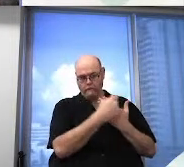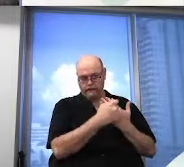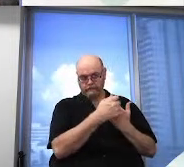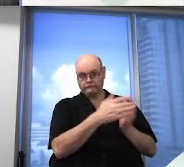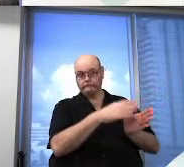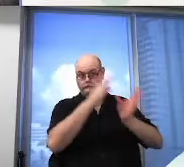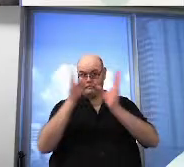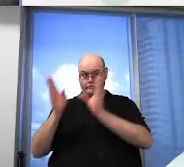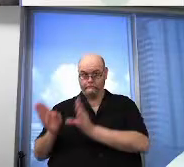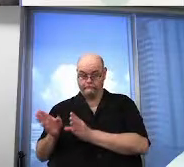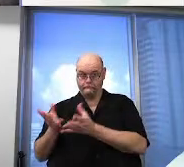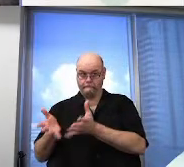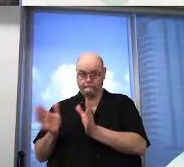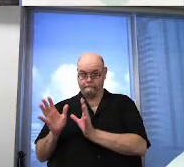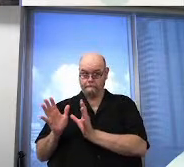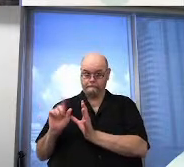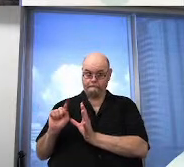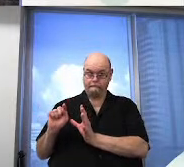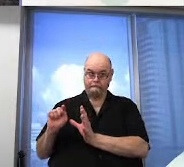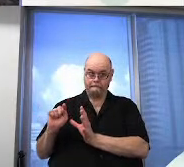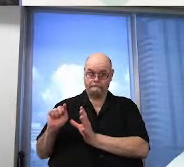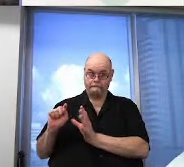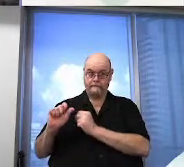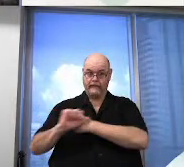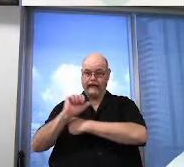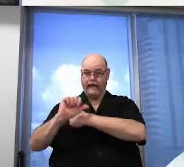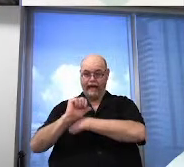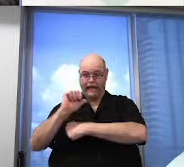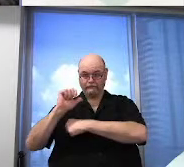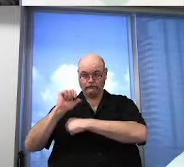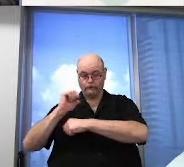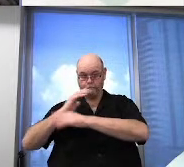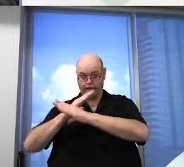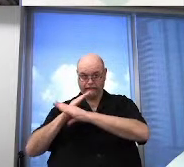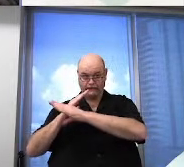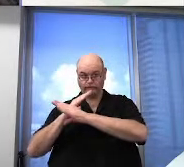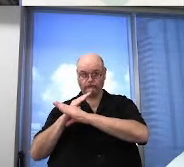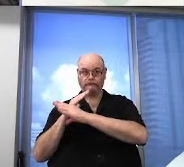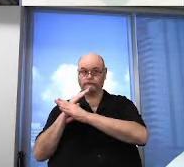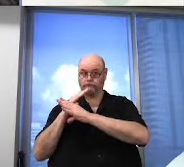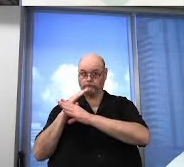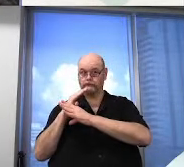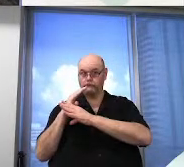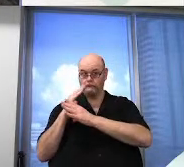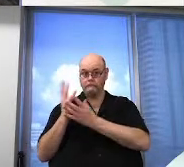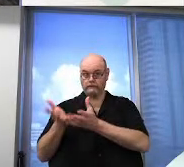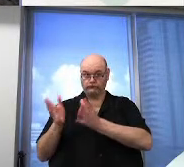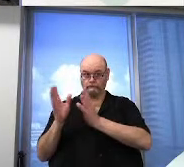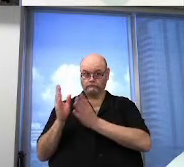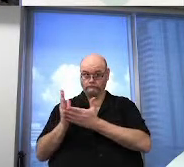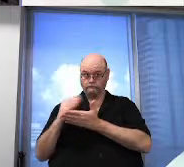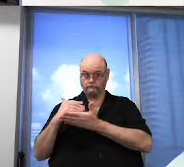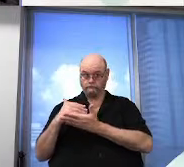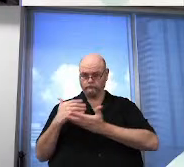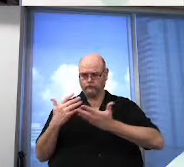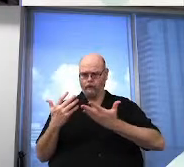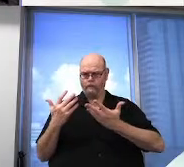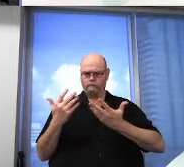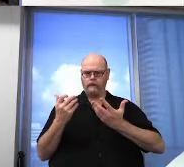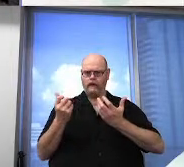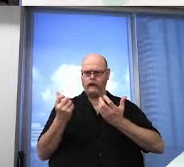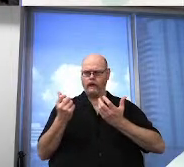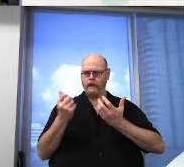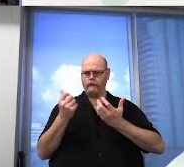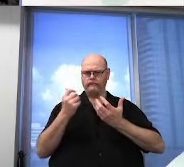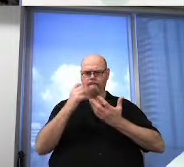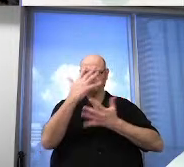FAST projects go into, and the hazard mitigation bucket. What percentage of the